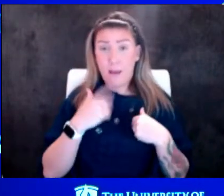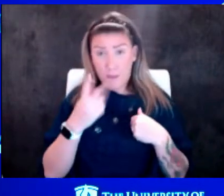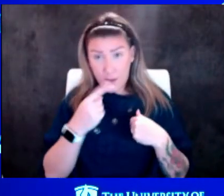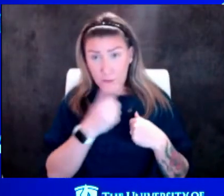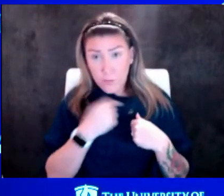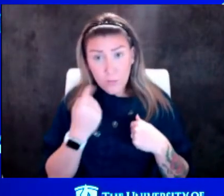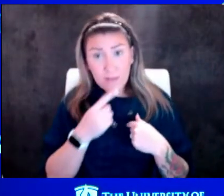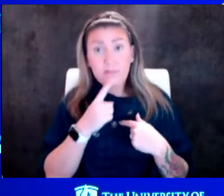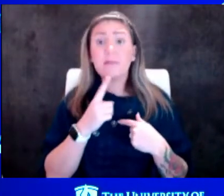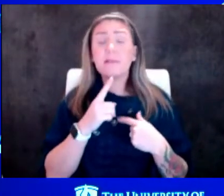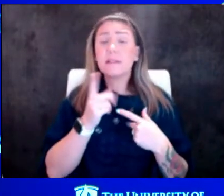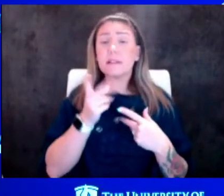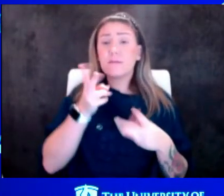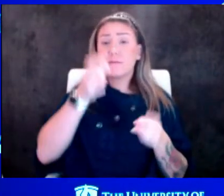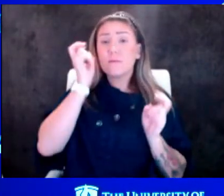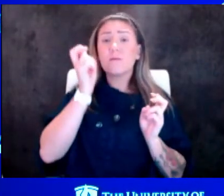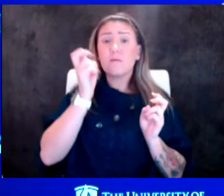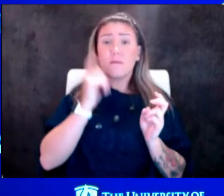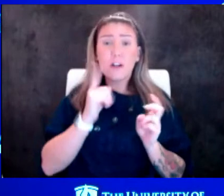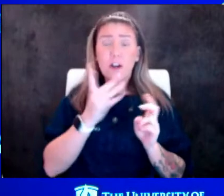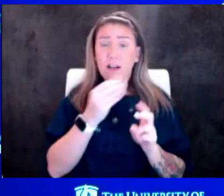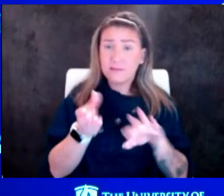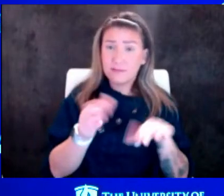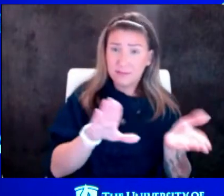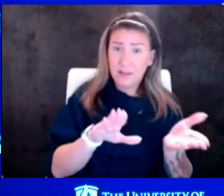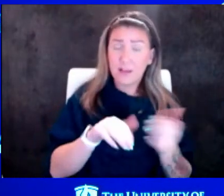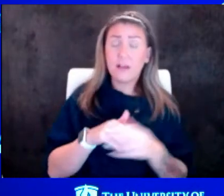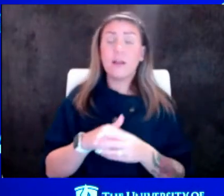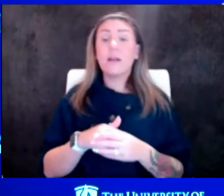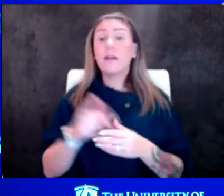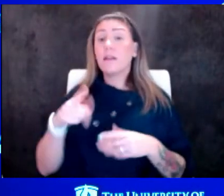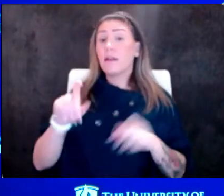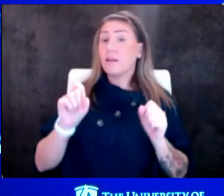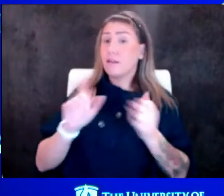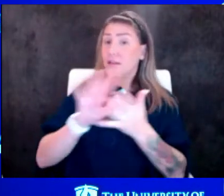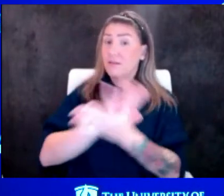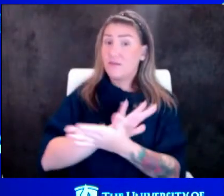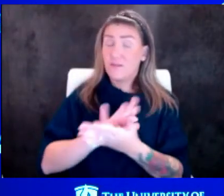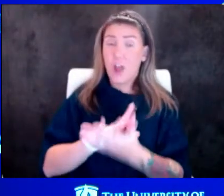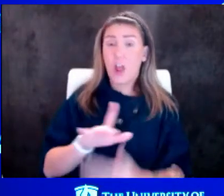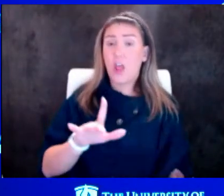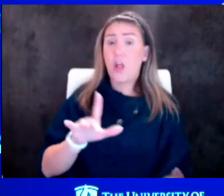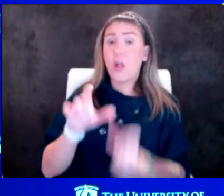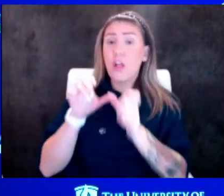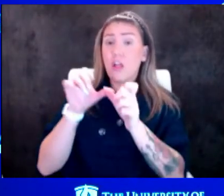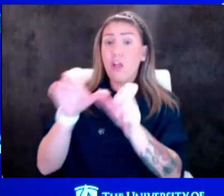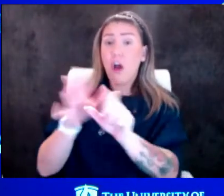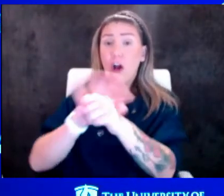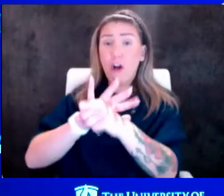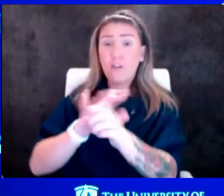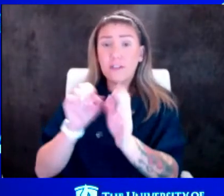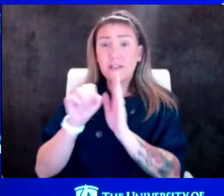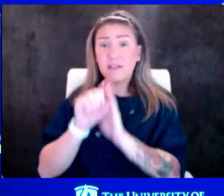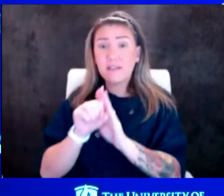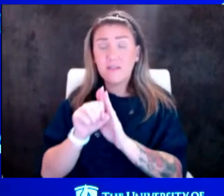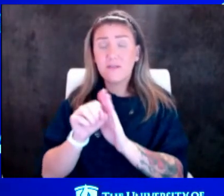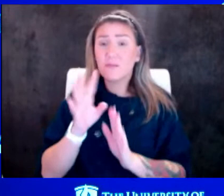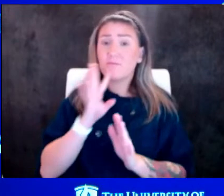it's small, thankfully. We do know that they can be affected by long COVID symptoms. I mean, we've talked about how